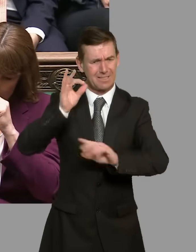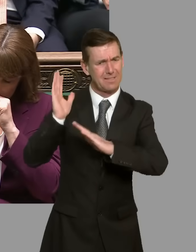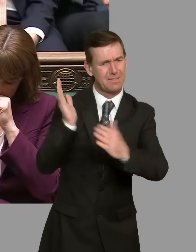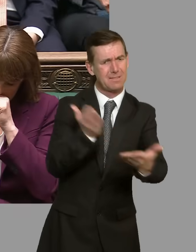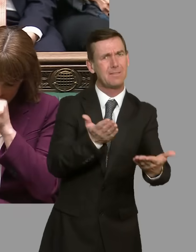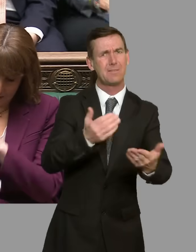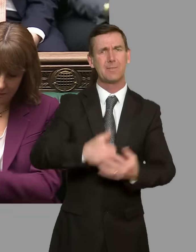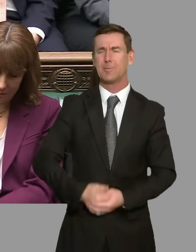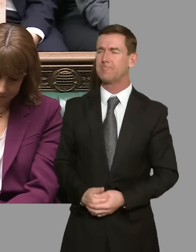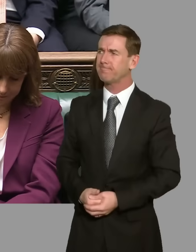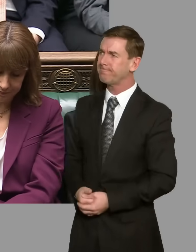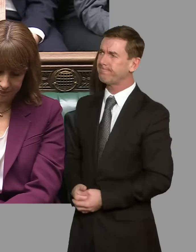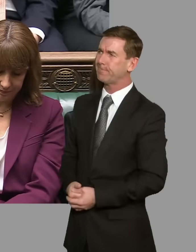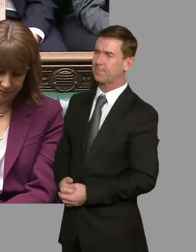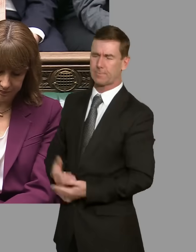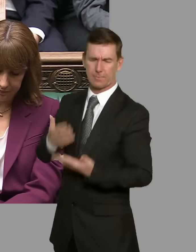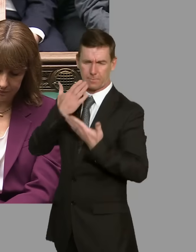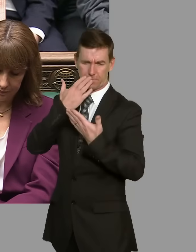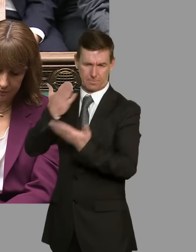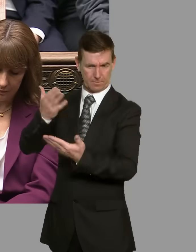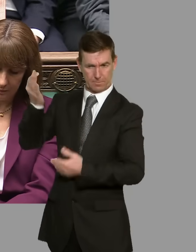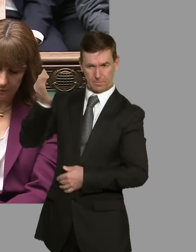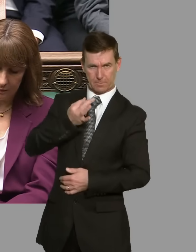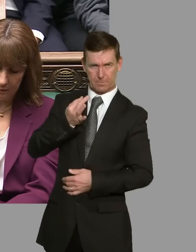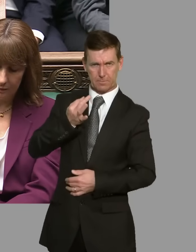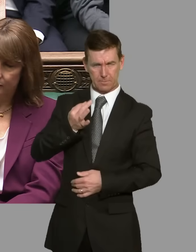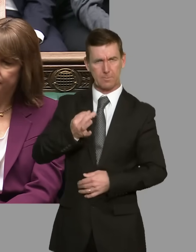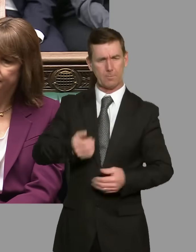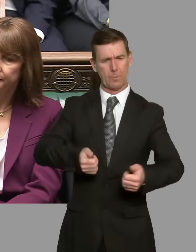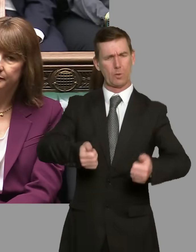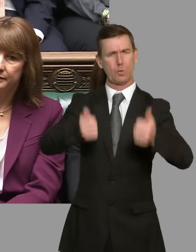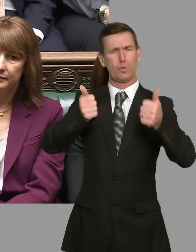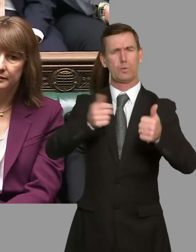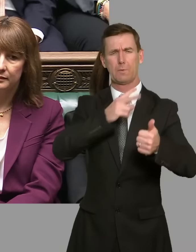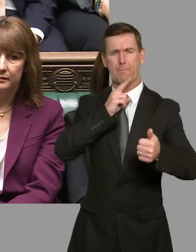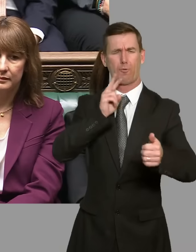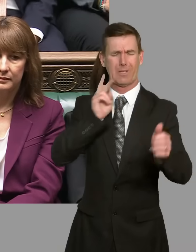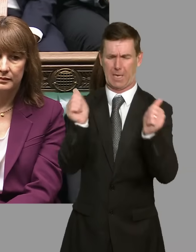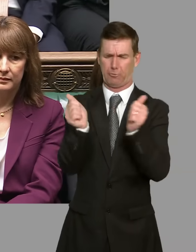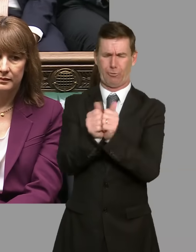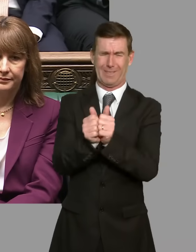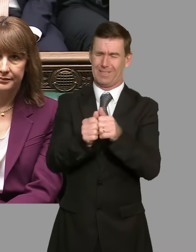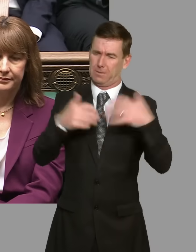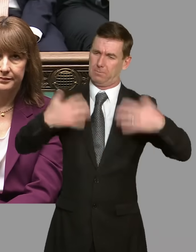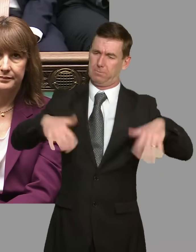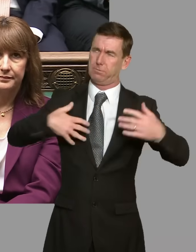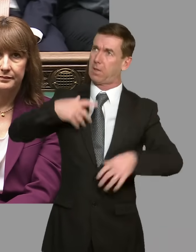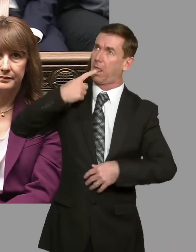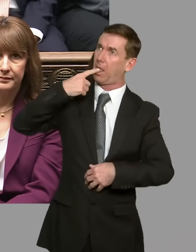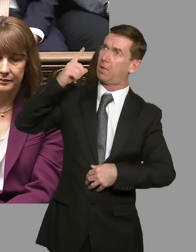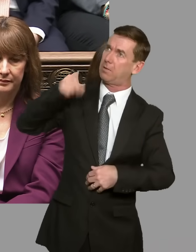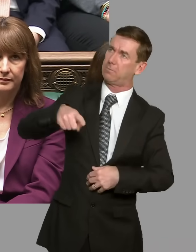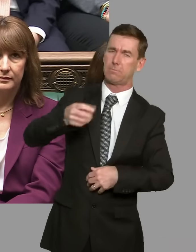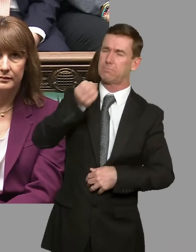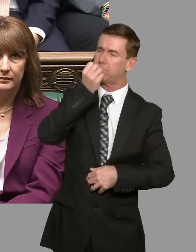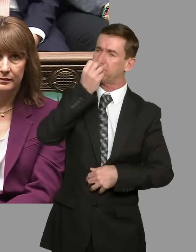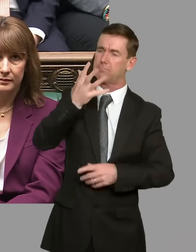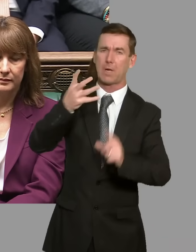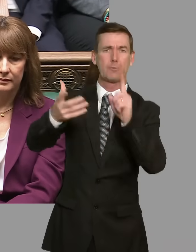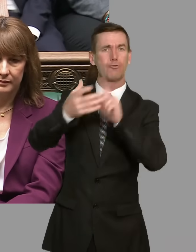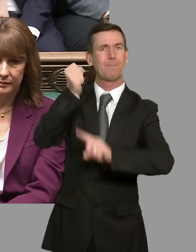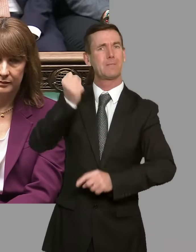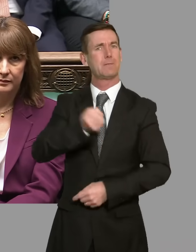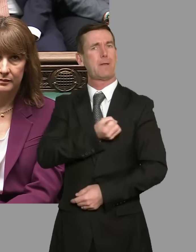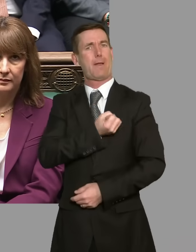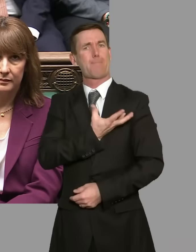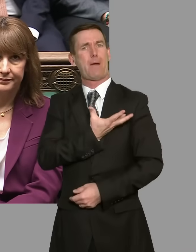greatest achievements of the last Labour government, and it enshrined Northern Ireland's place in the United Kingdom and set out, as she